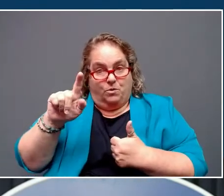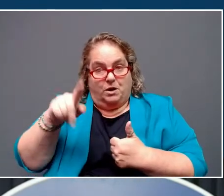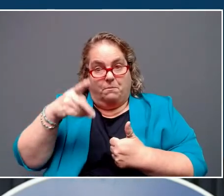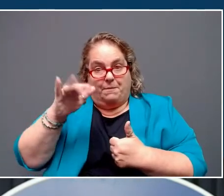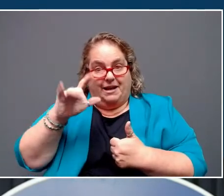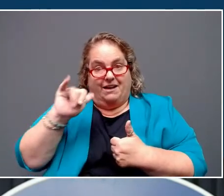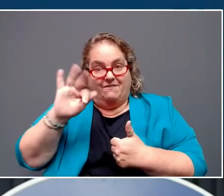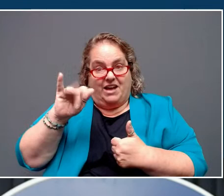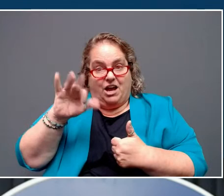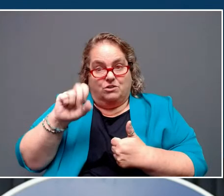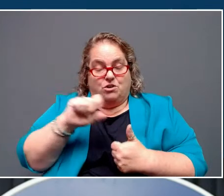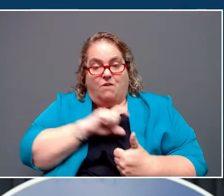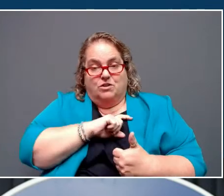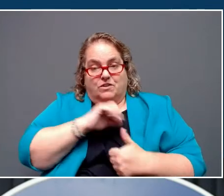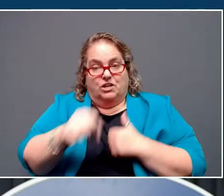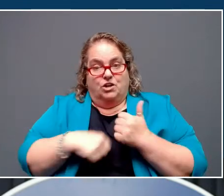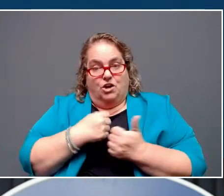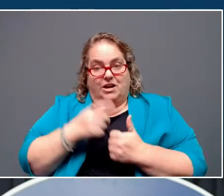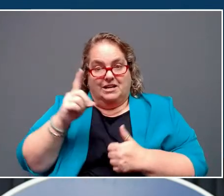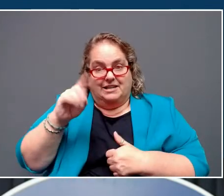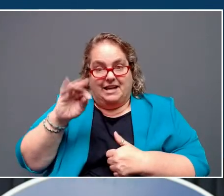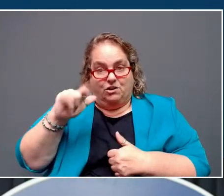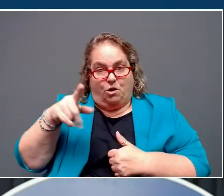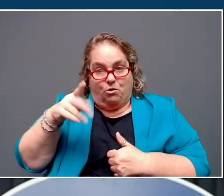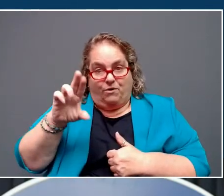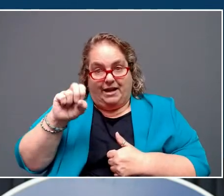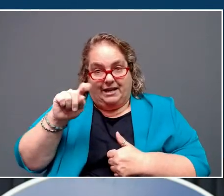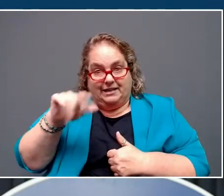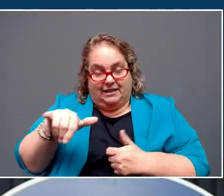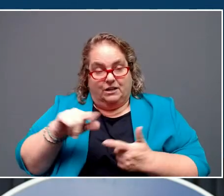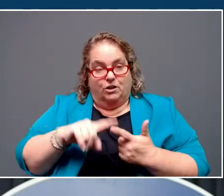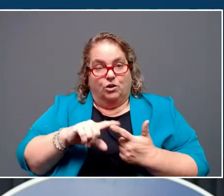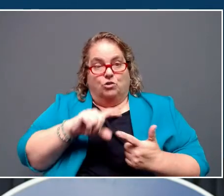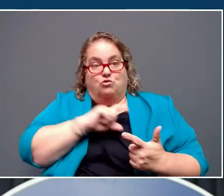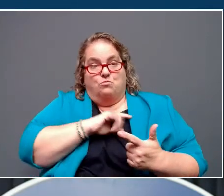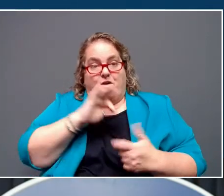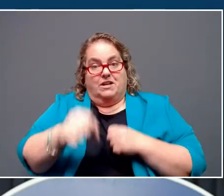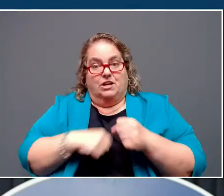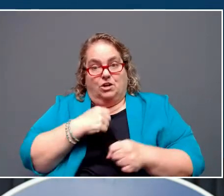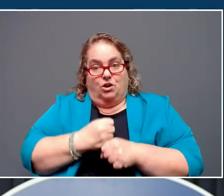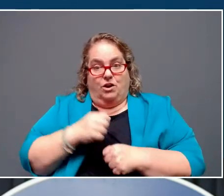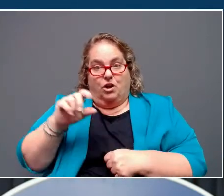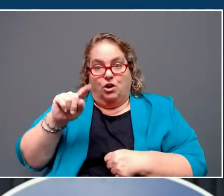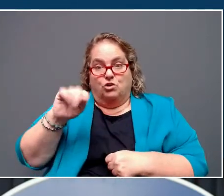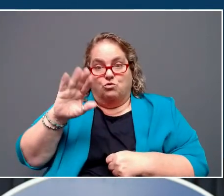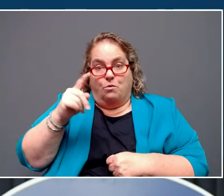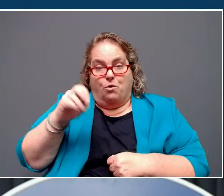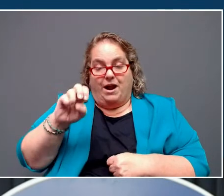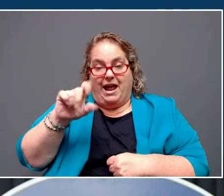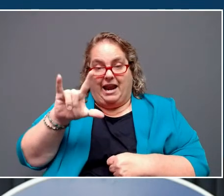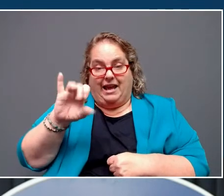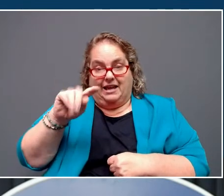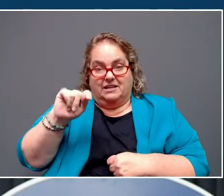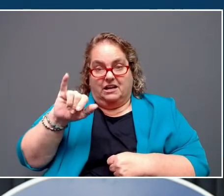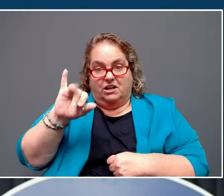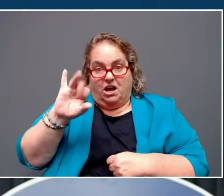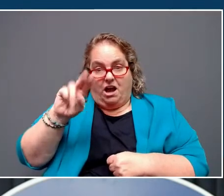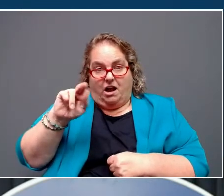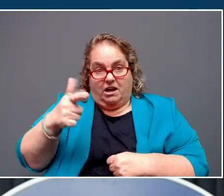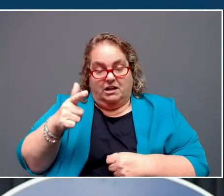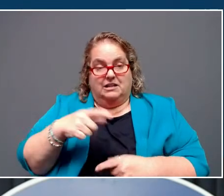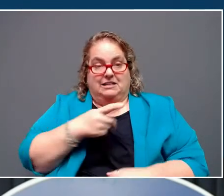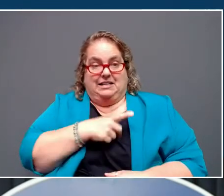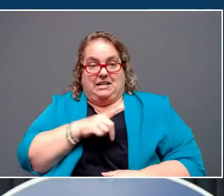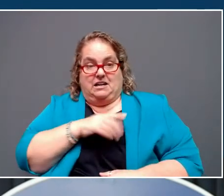Officer of the Year, Trooper Daniel Pretty. Trooper of the Year, Trooper Elliot Young. Detective of the Year, Detective